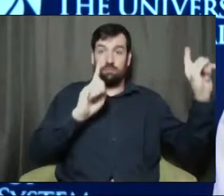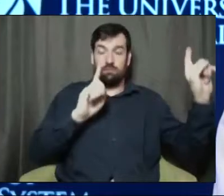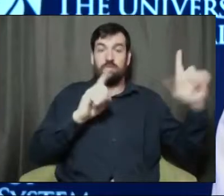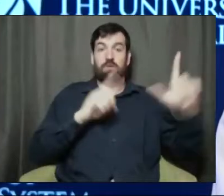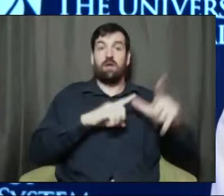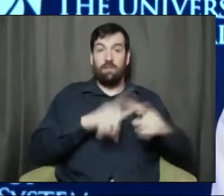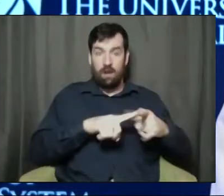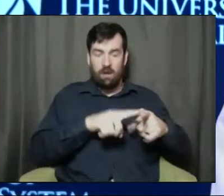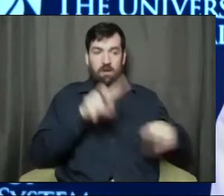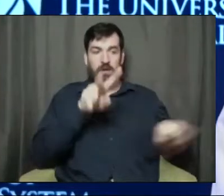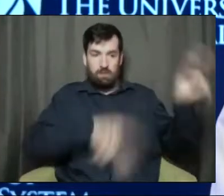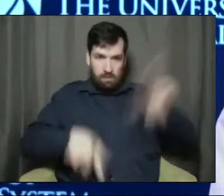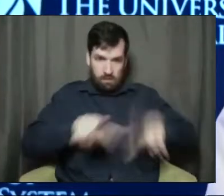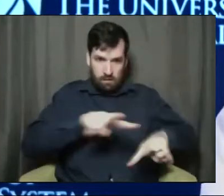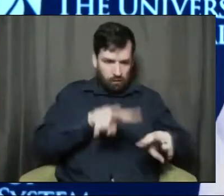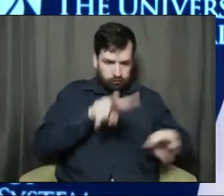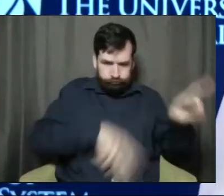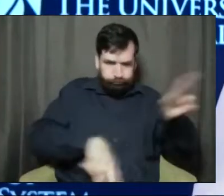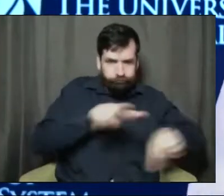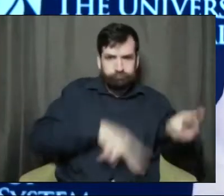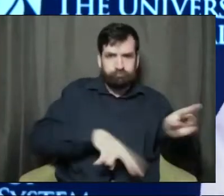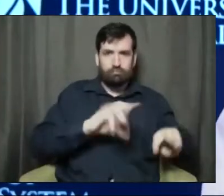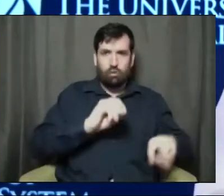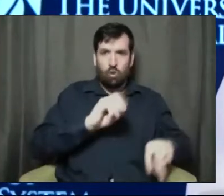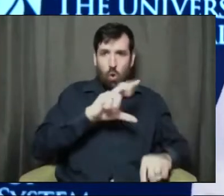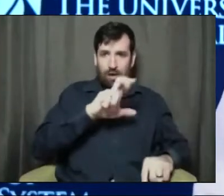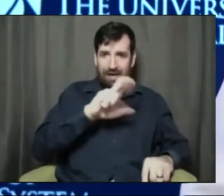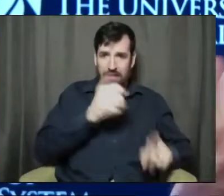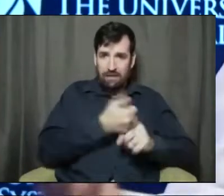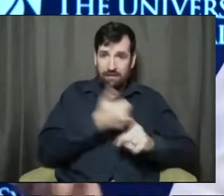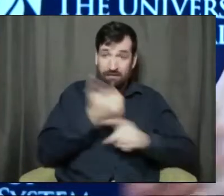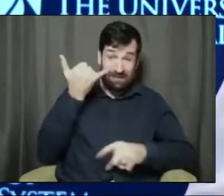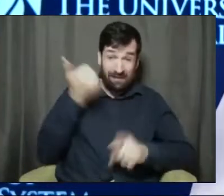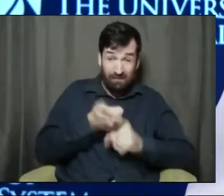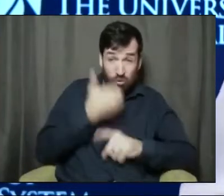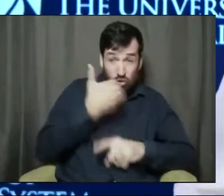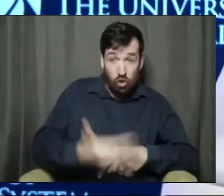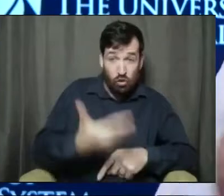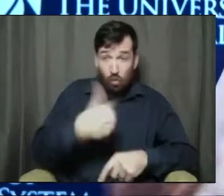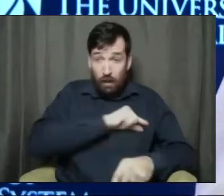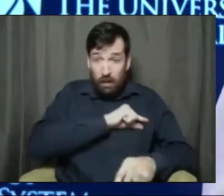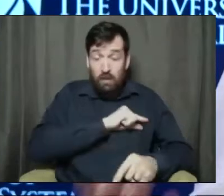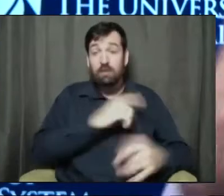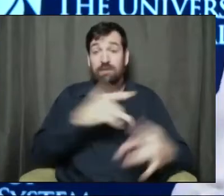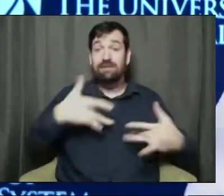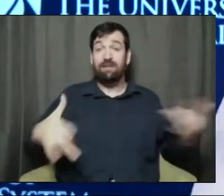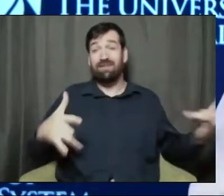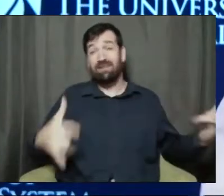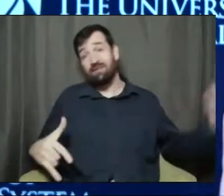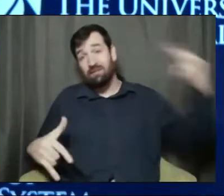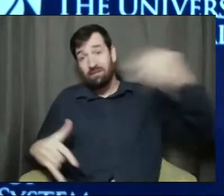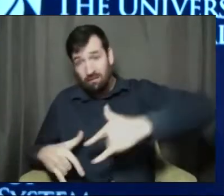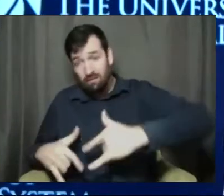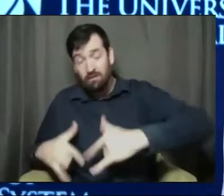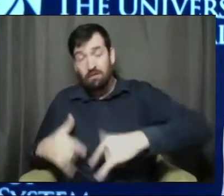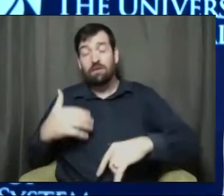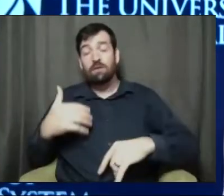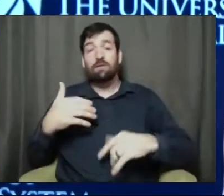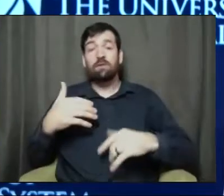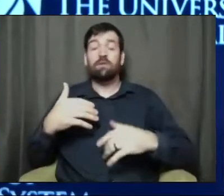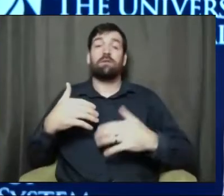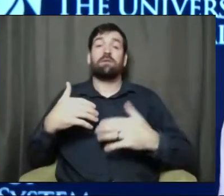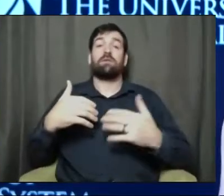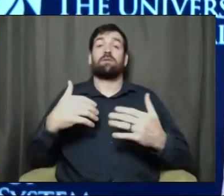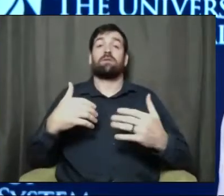the organ for its integrity and also the recipient, and there's usually an interplay between the medicine doctors and the surgical doctors,